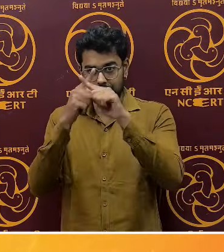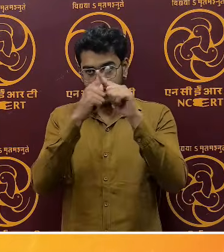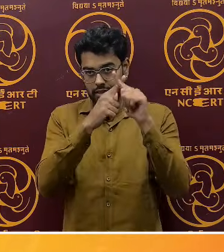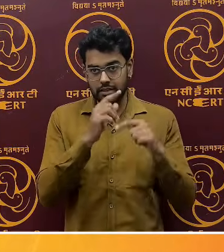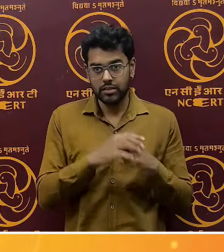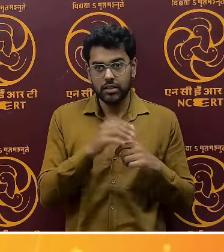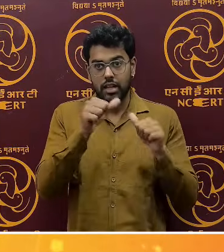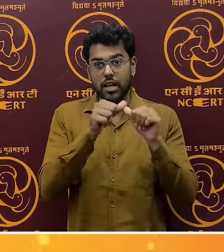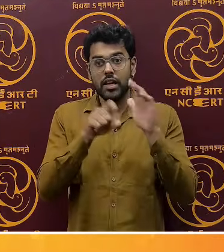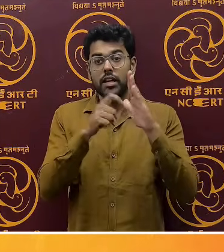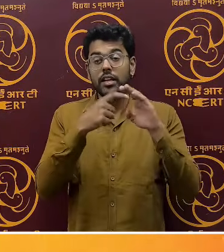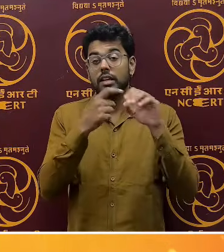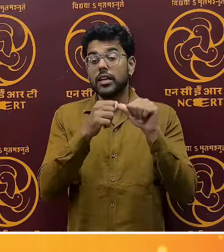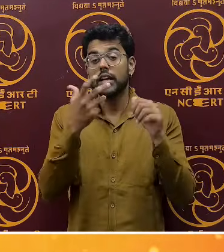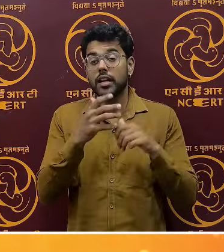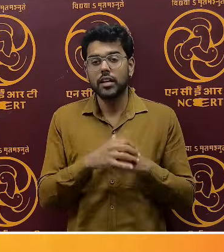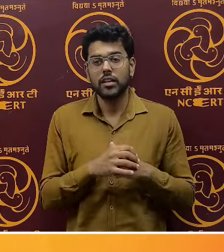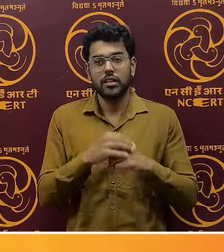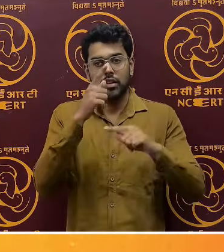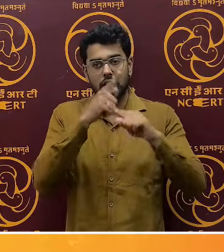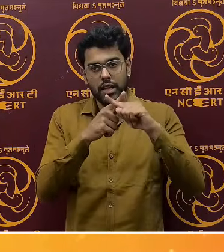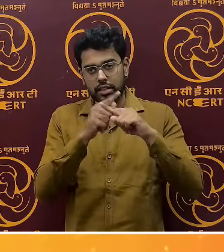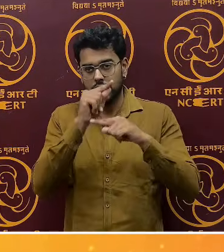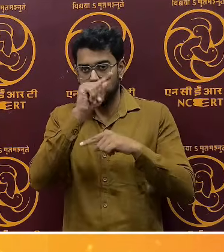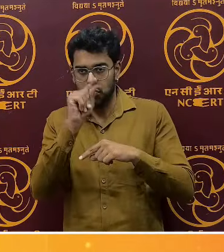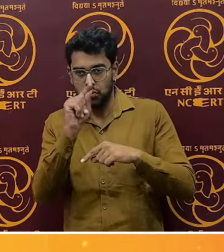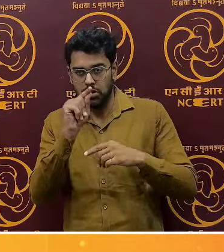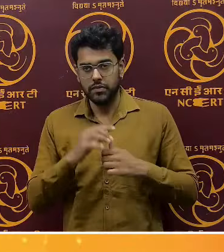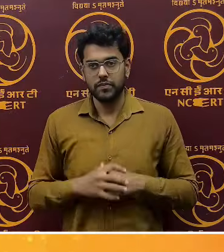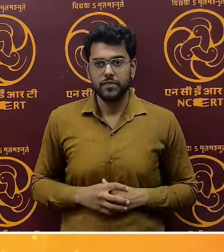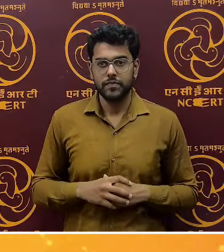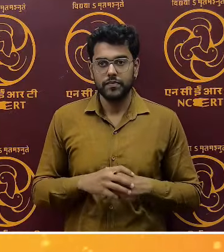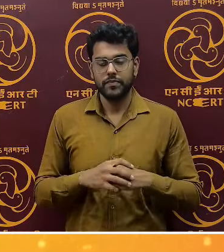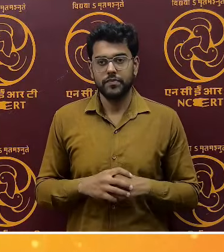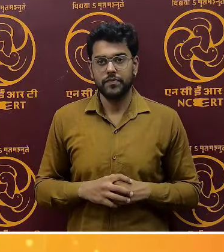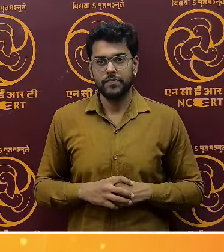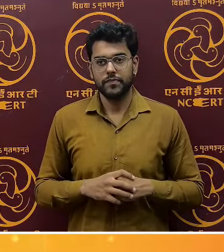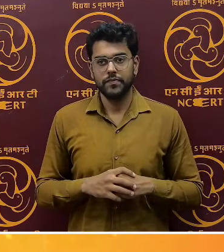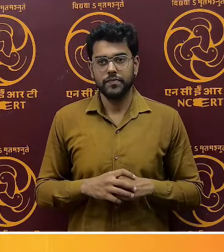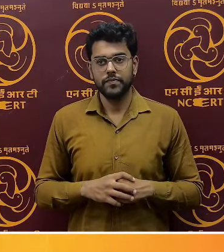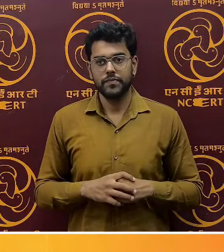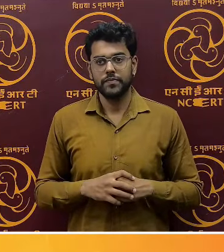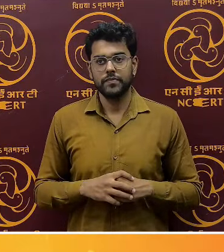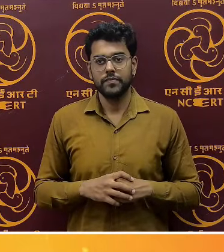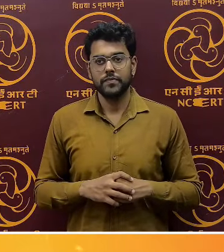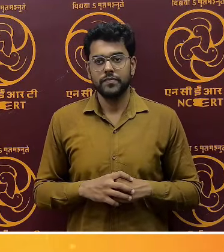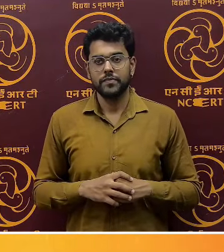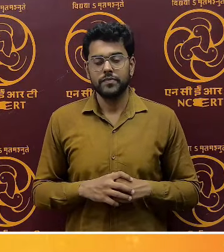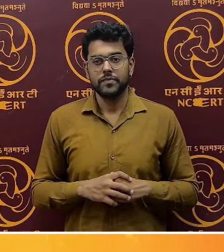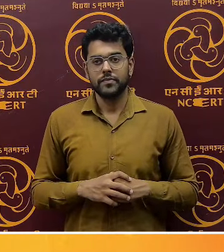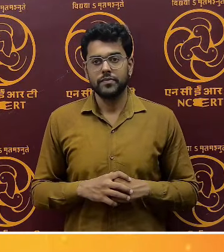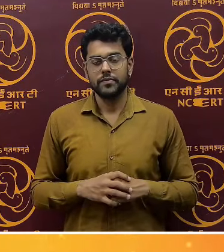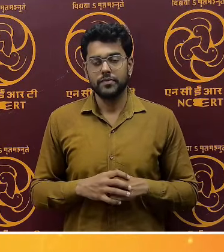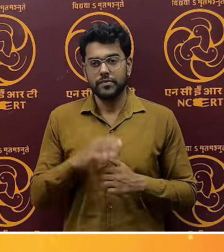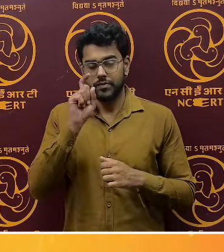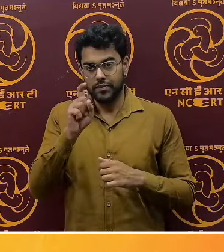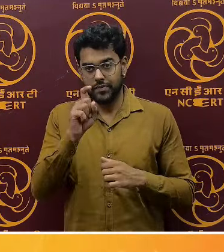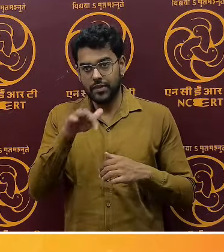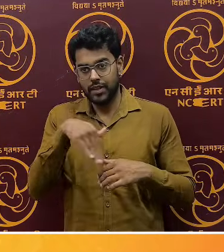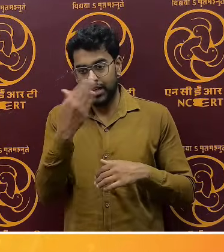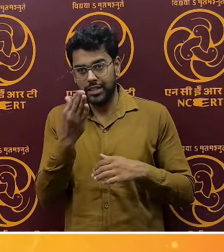is the area of the square? It is x square units. So click on the next